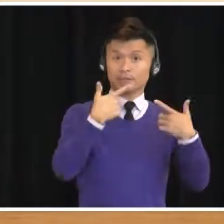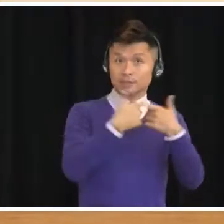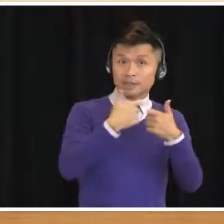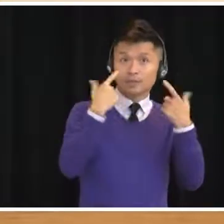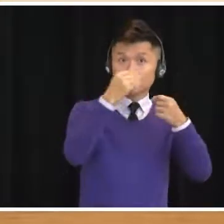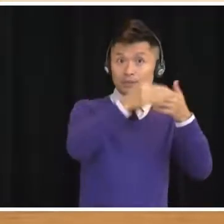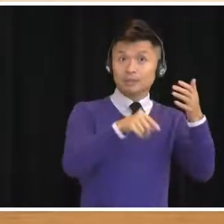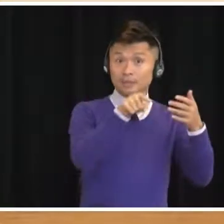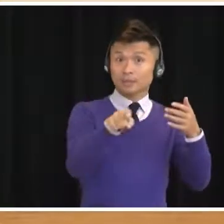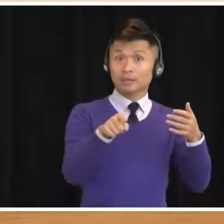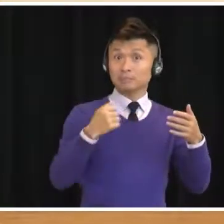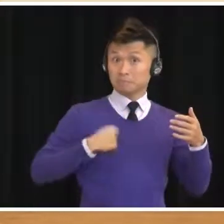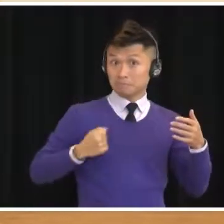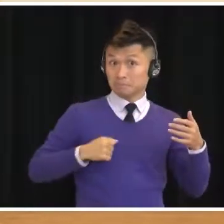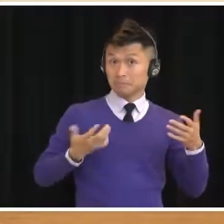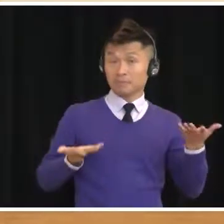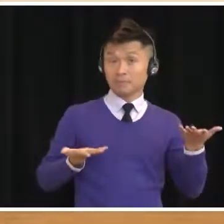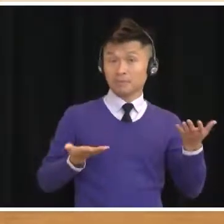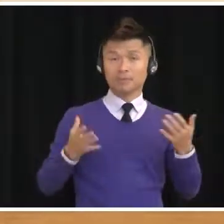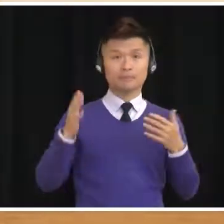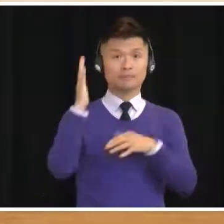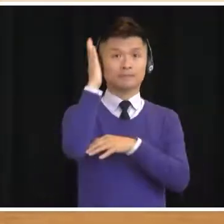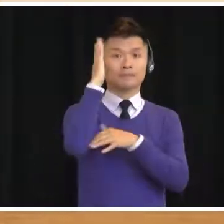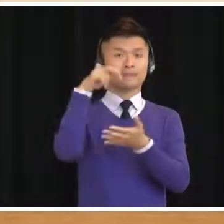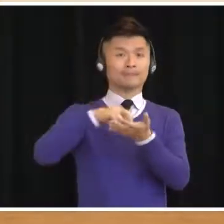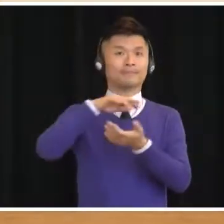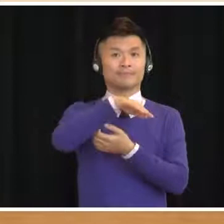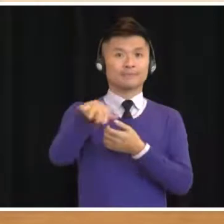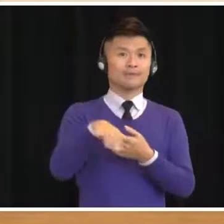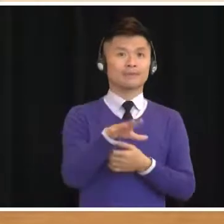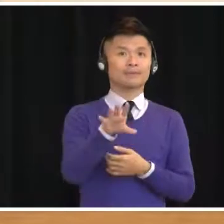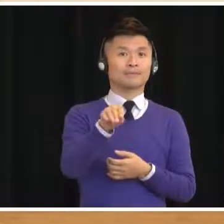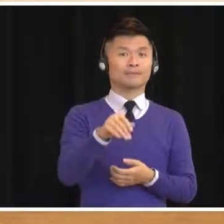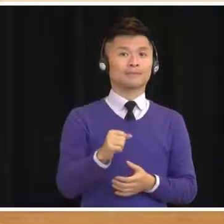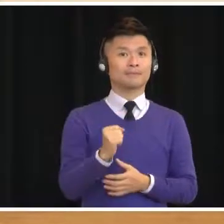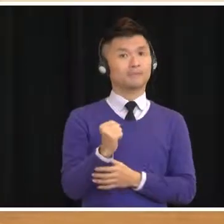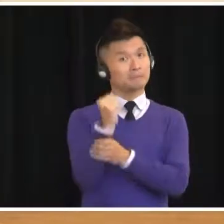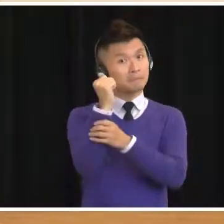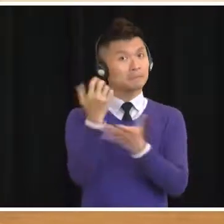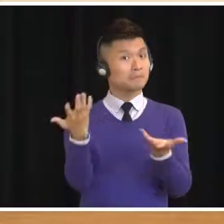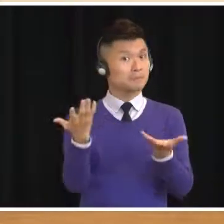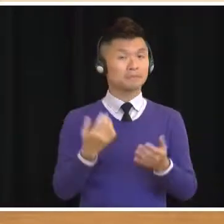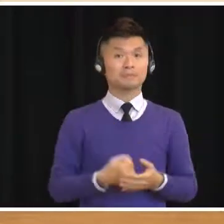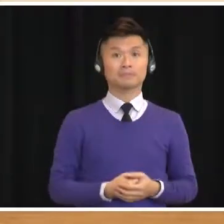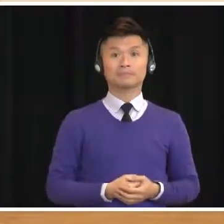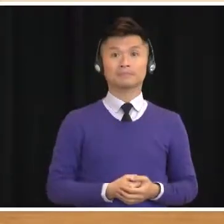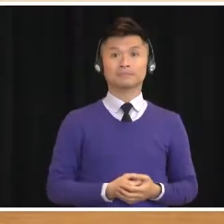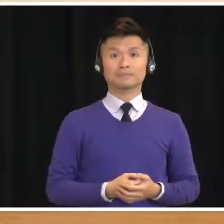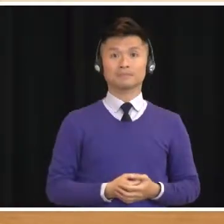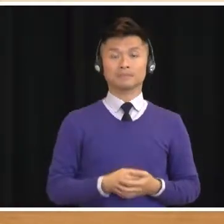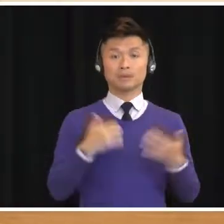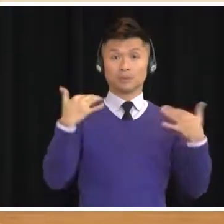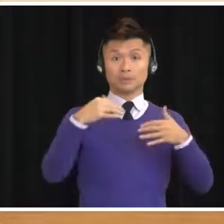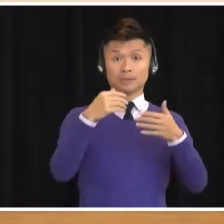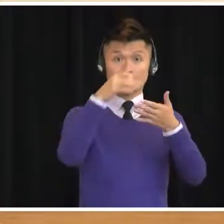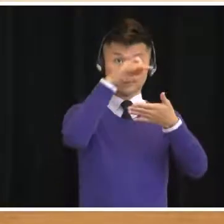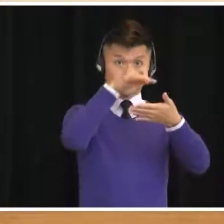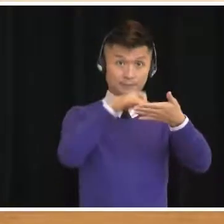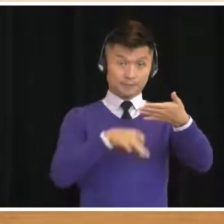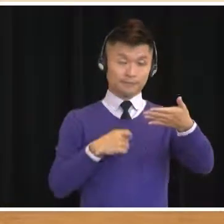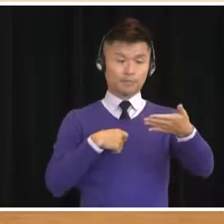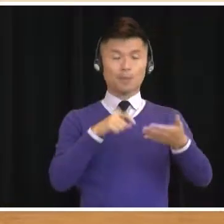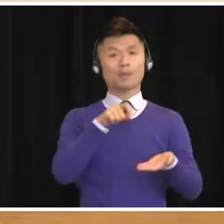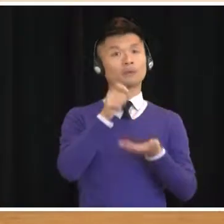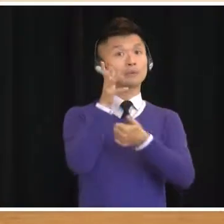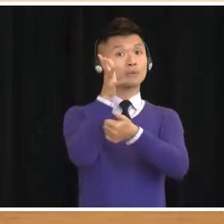the answers to the list of issues, and when I heard the response this morning about 18 and 19-year-olds,